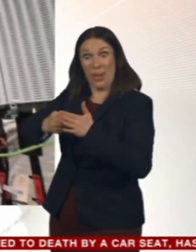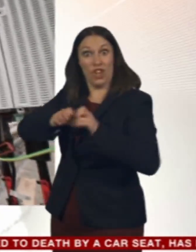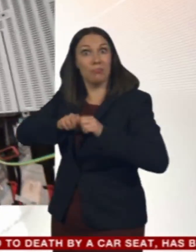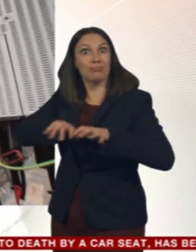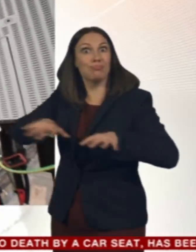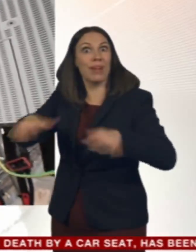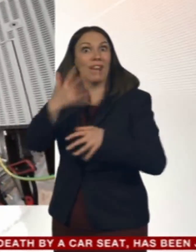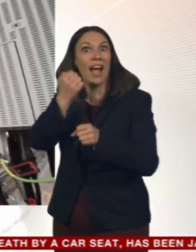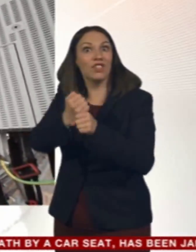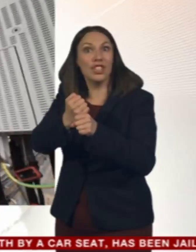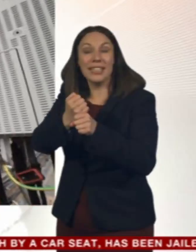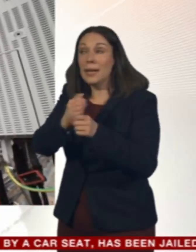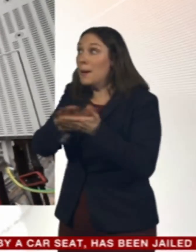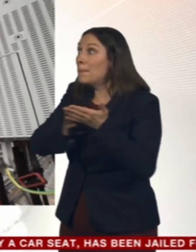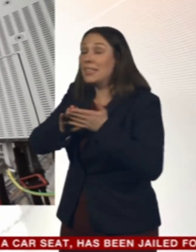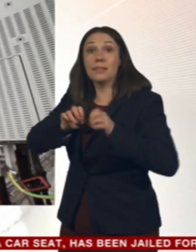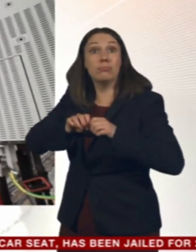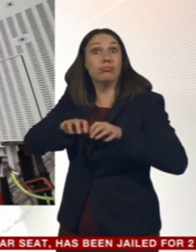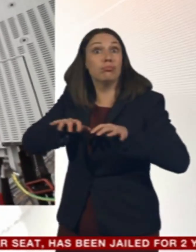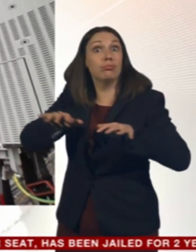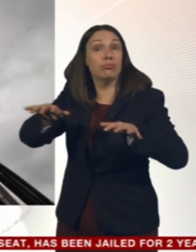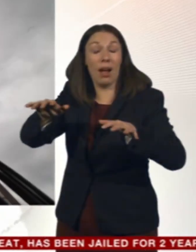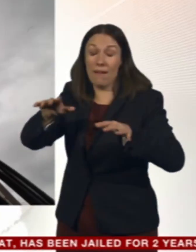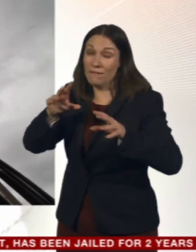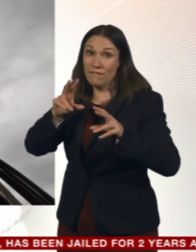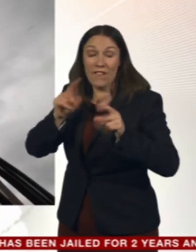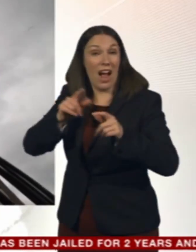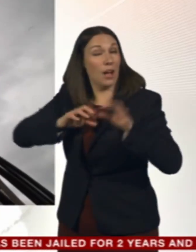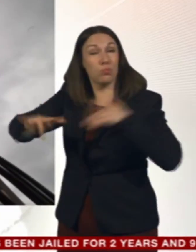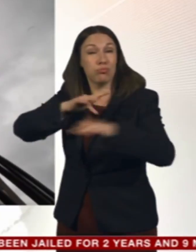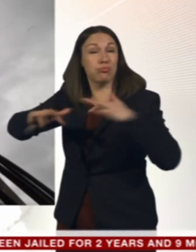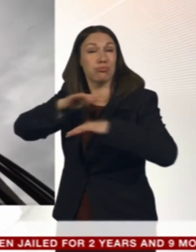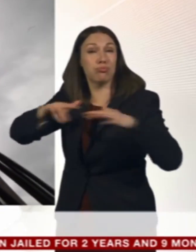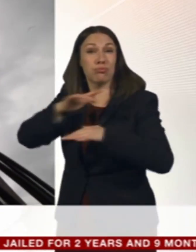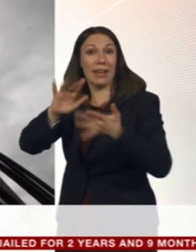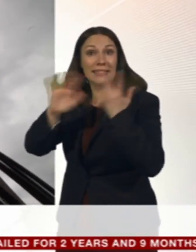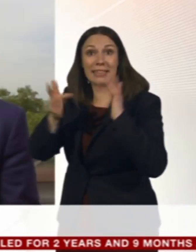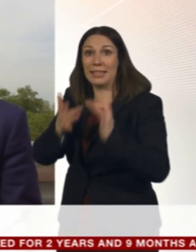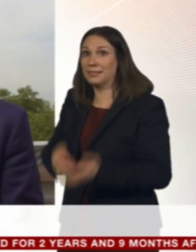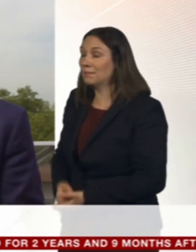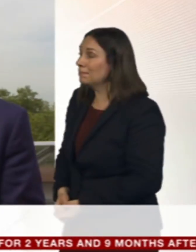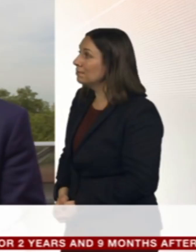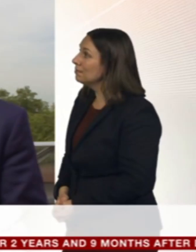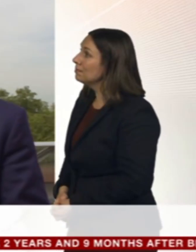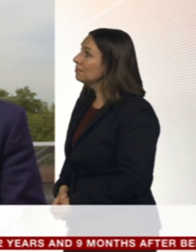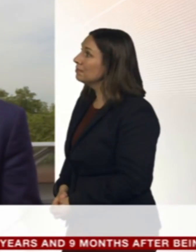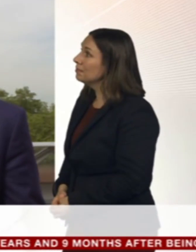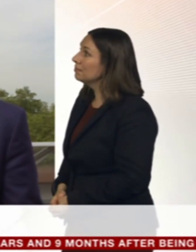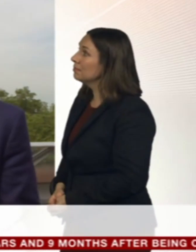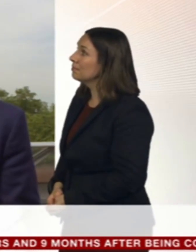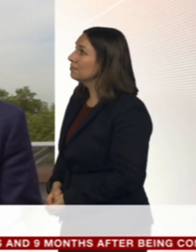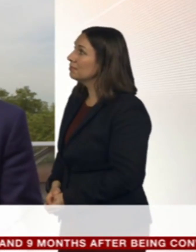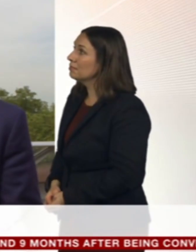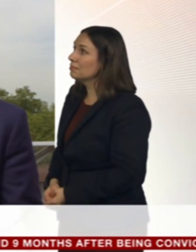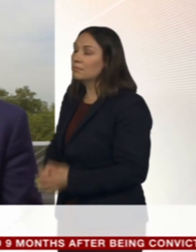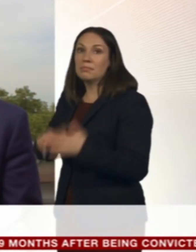can make the mobile internet reach everyone and everything a lot faster. At least that's the promise. You'll be able to enjoy much